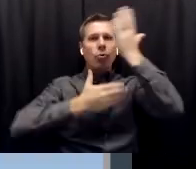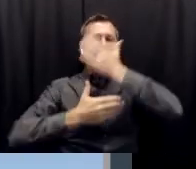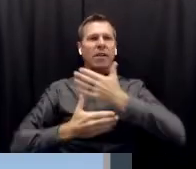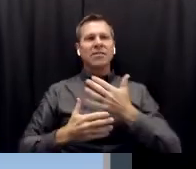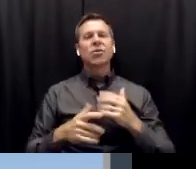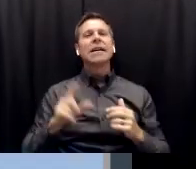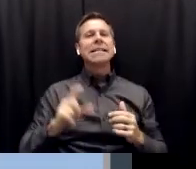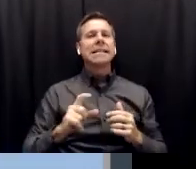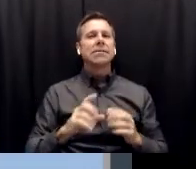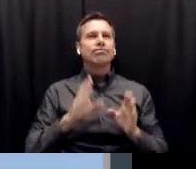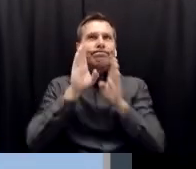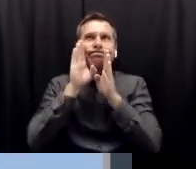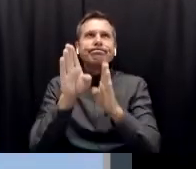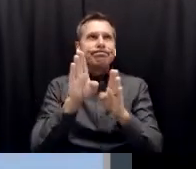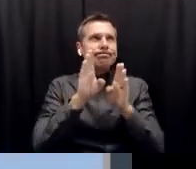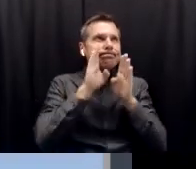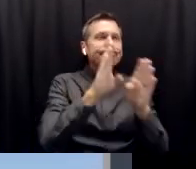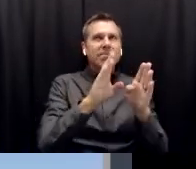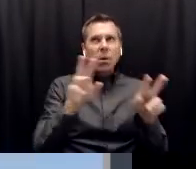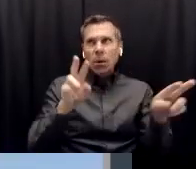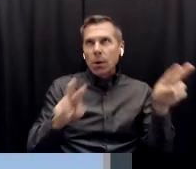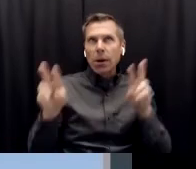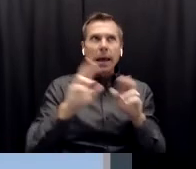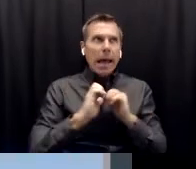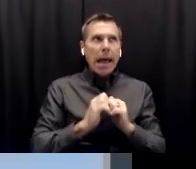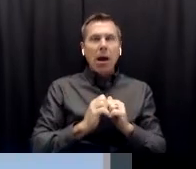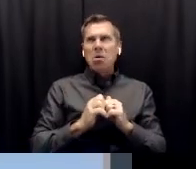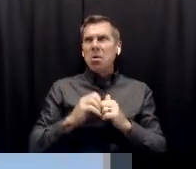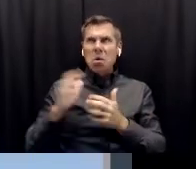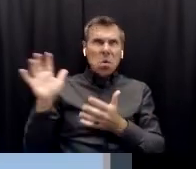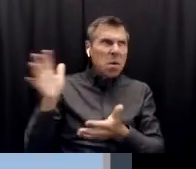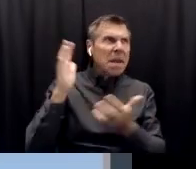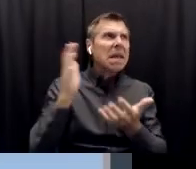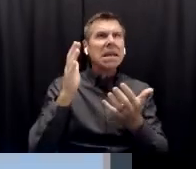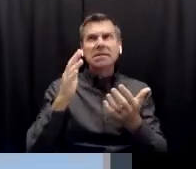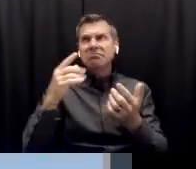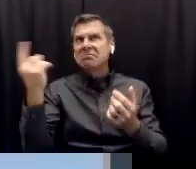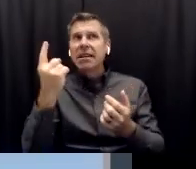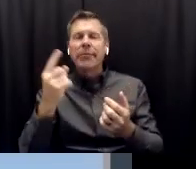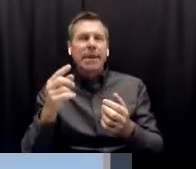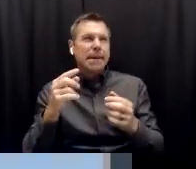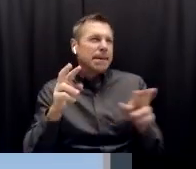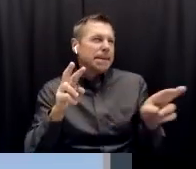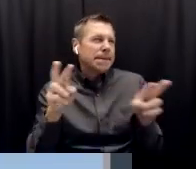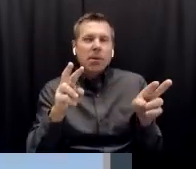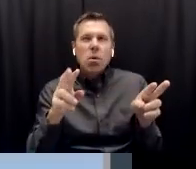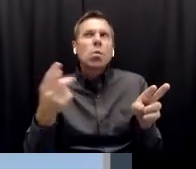cognizant to be looking for ways for us to understand how windy things might actually